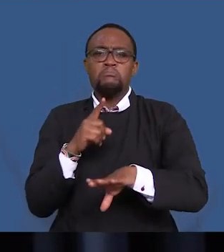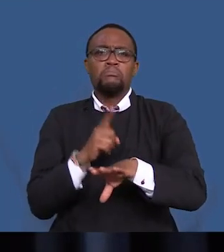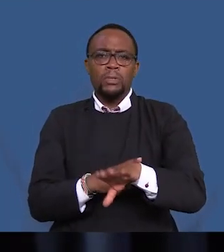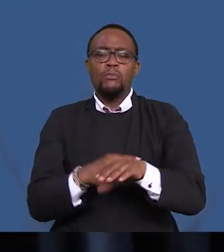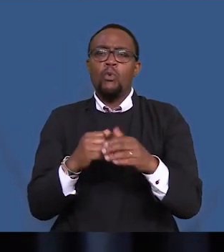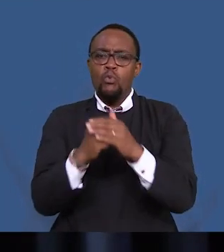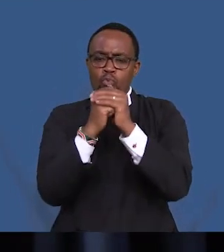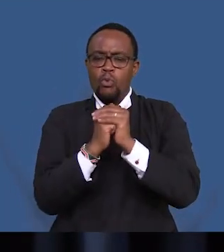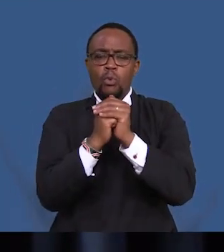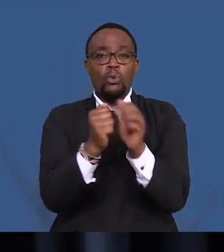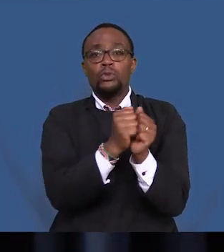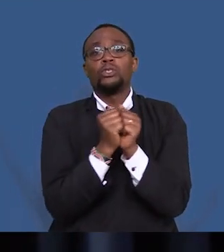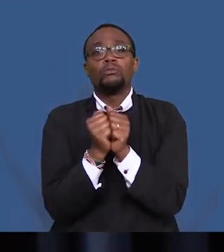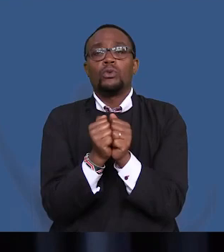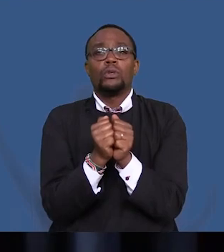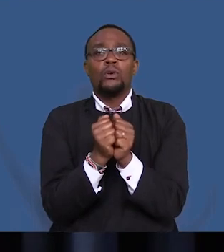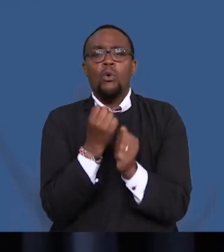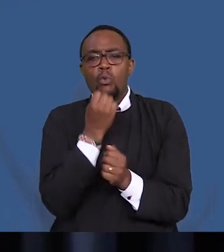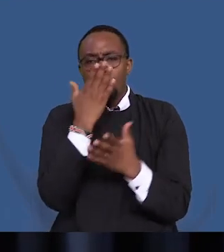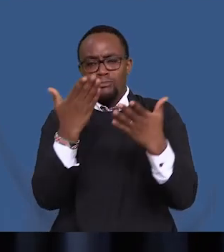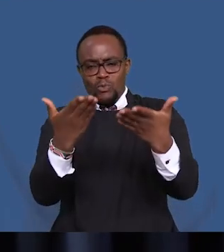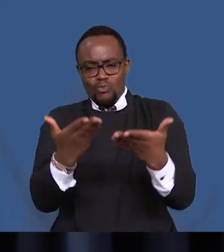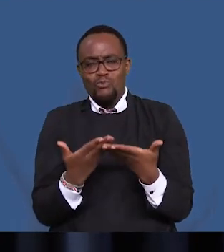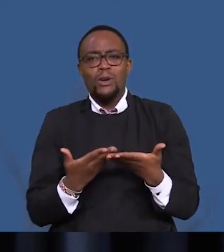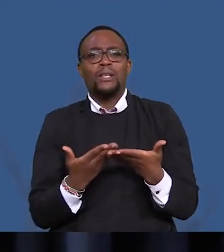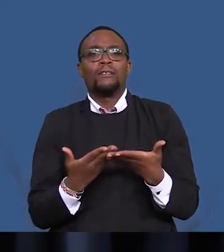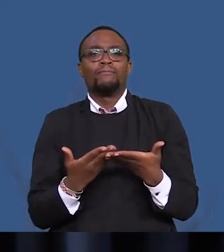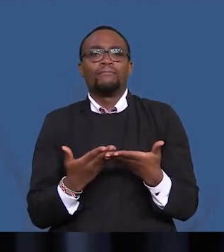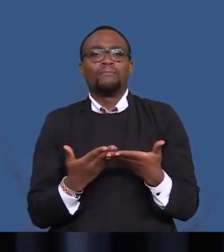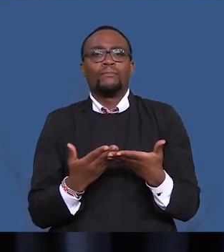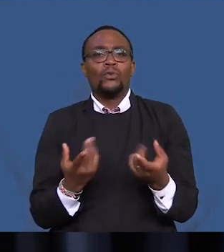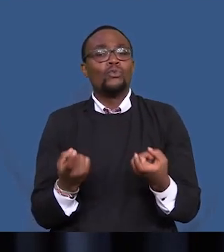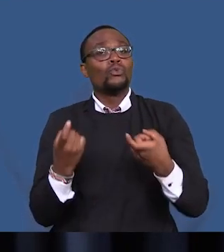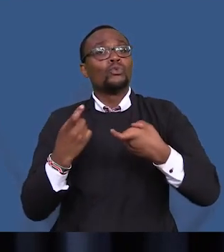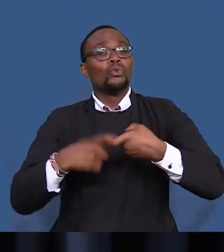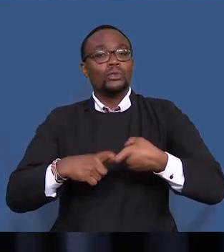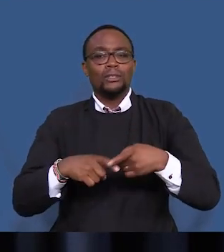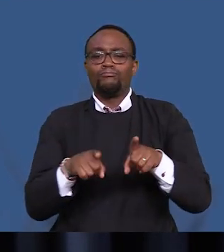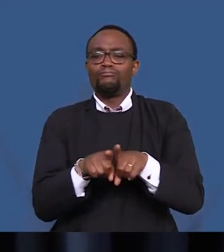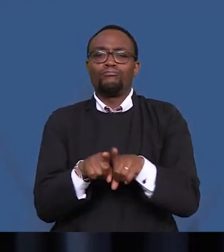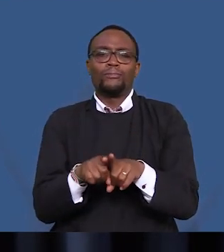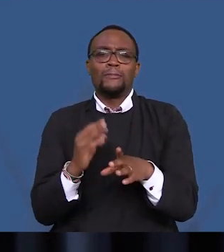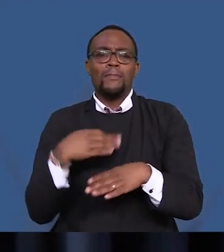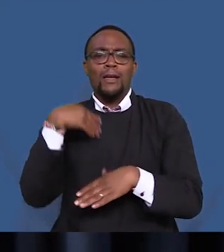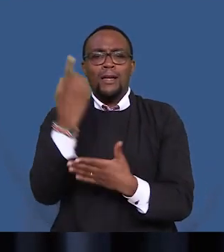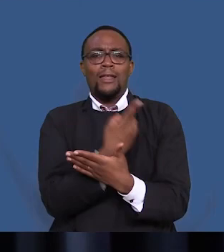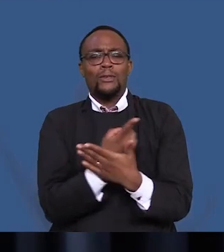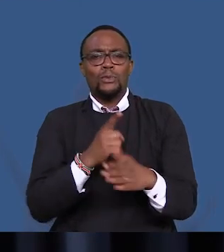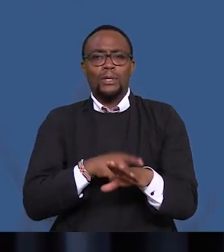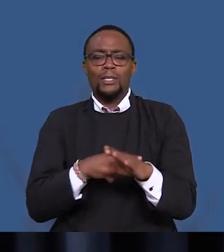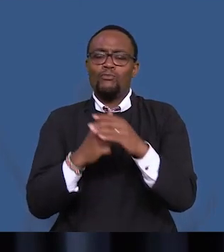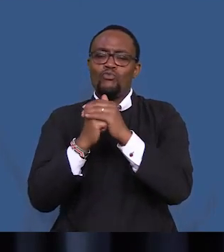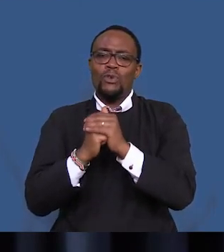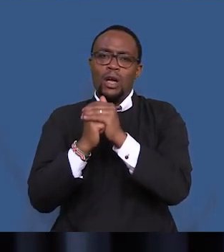be worshiping together. And I want to warmly welcome you to join us in the same as we adore